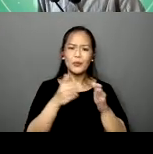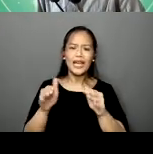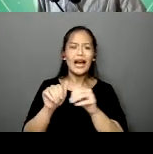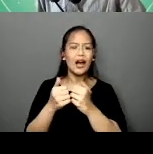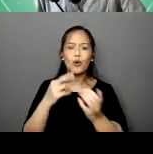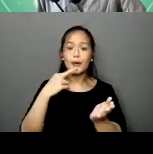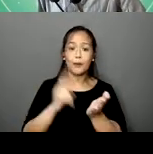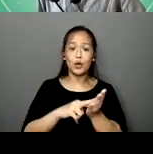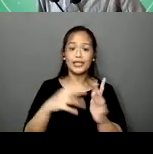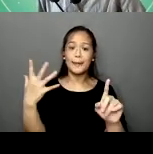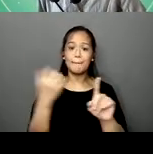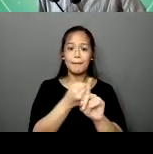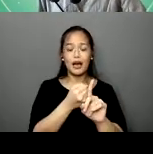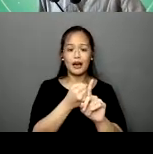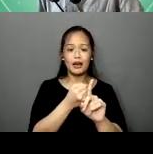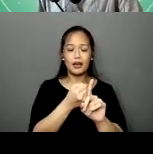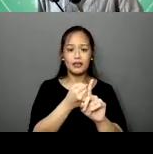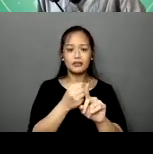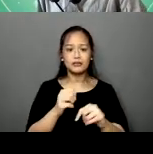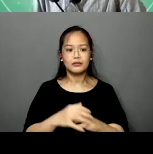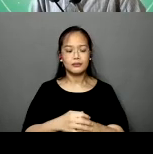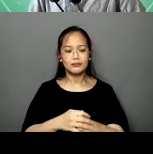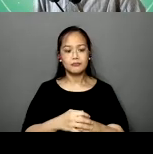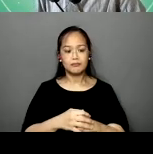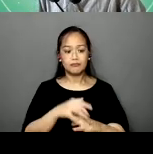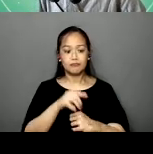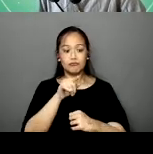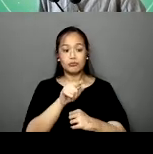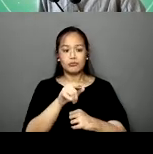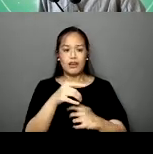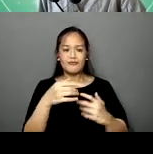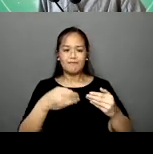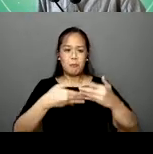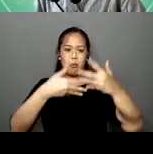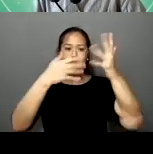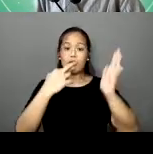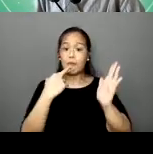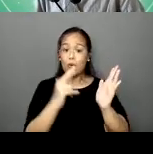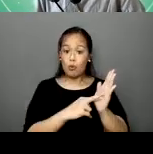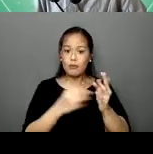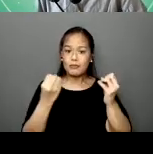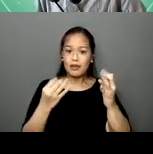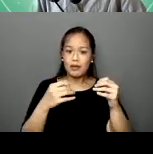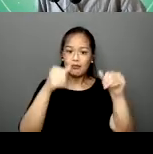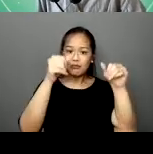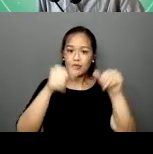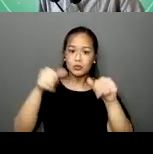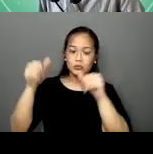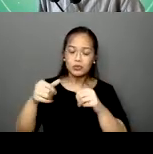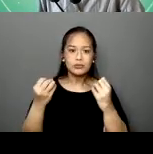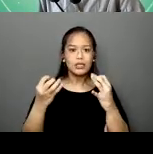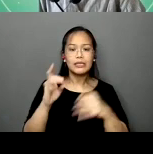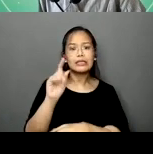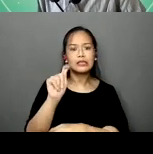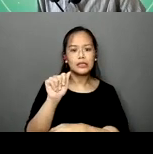And as these metrics continue to come in, more and more data is coming out that scientists